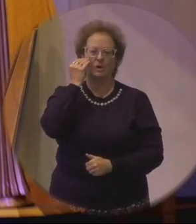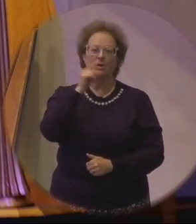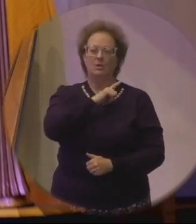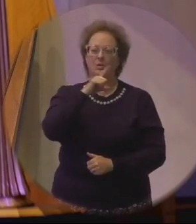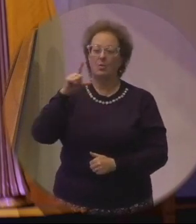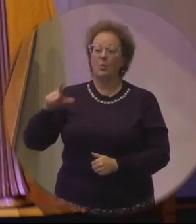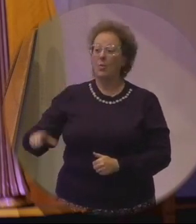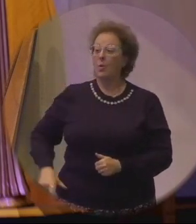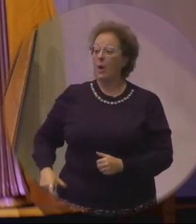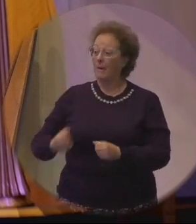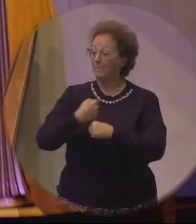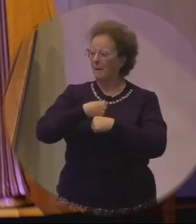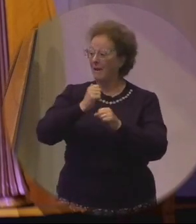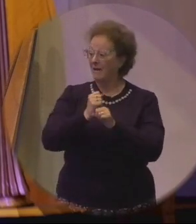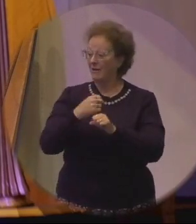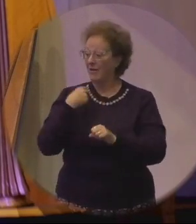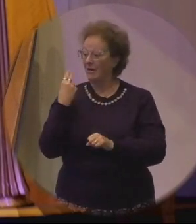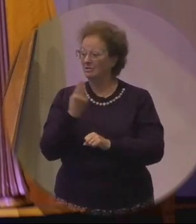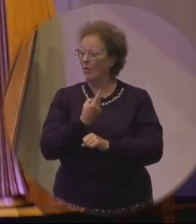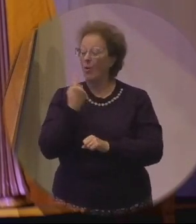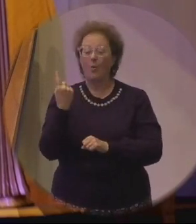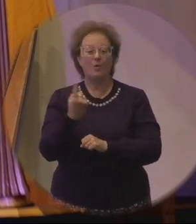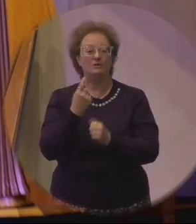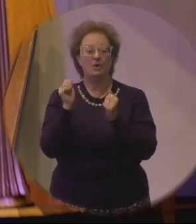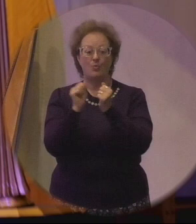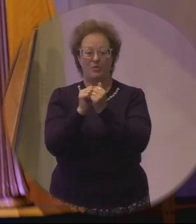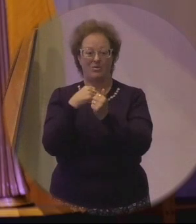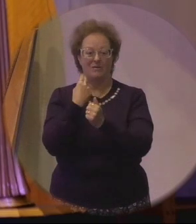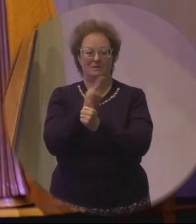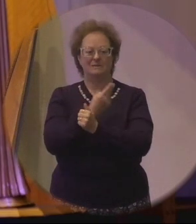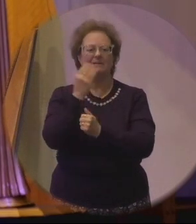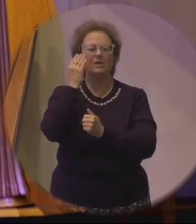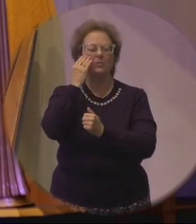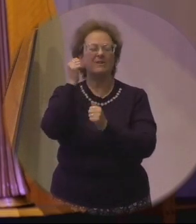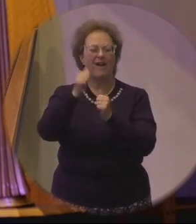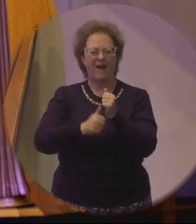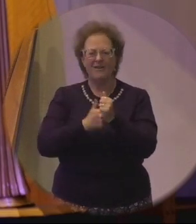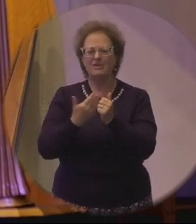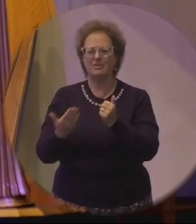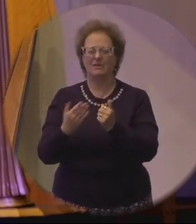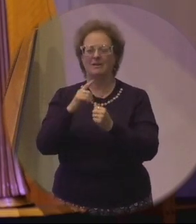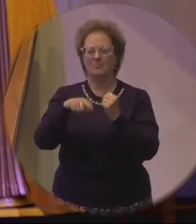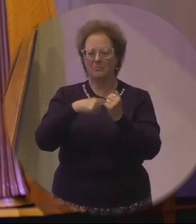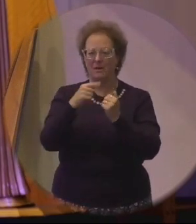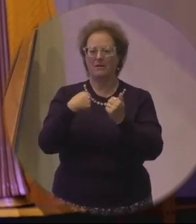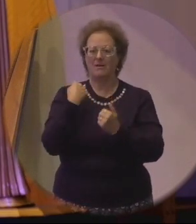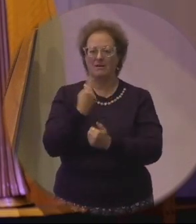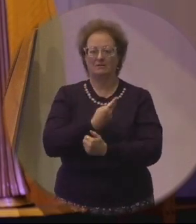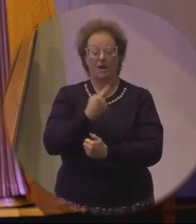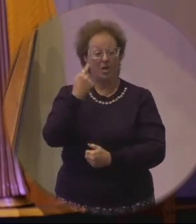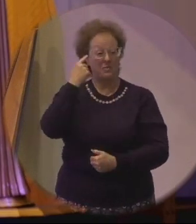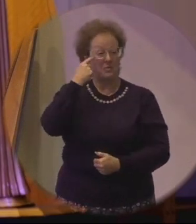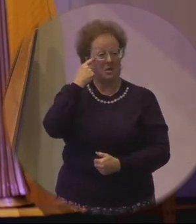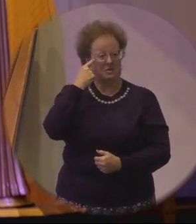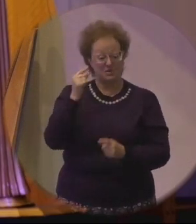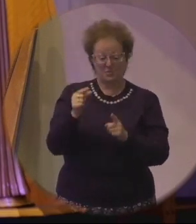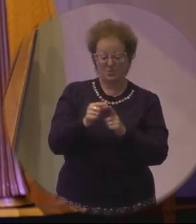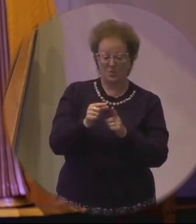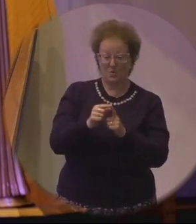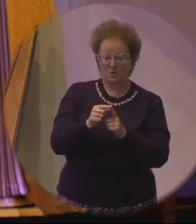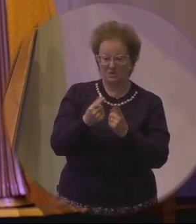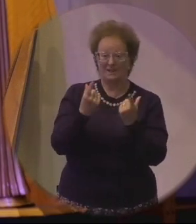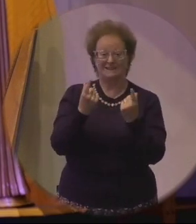Lord who made us is always with us and knows everything about us. He knows our thoughts and our words and our